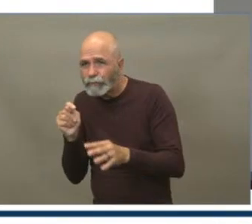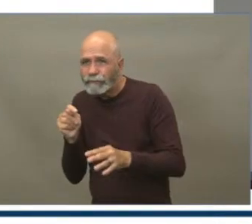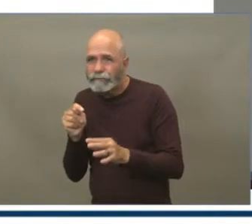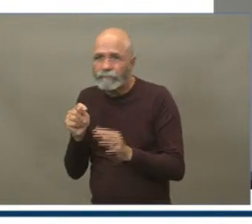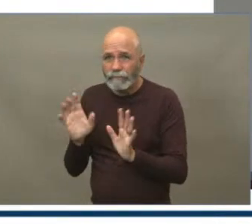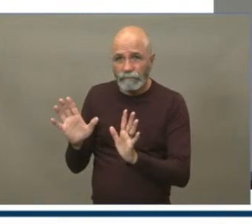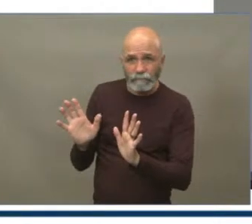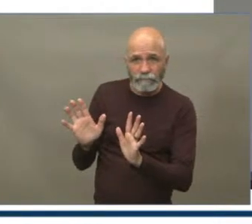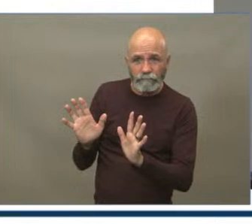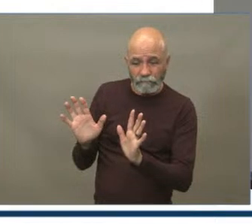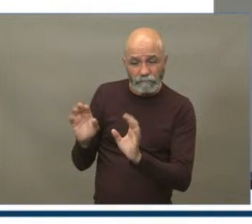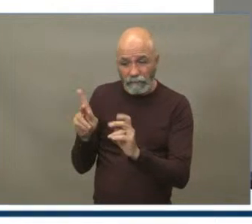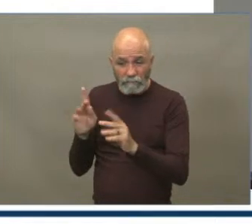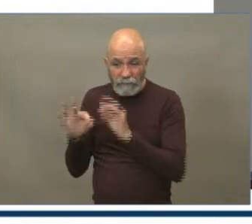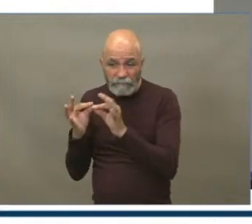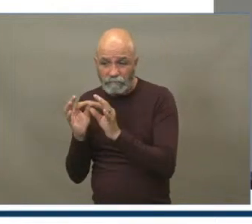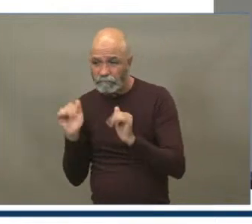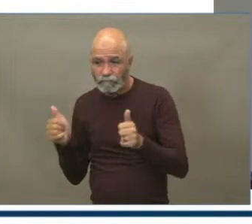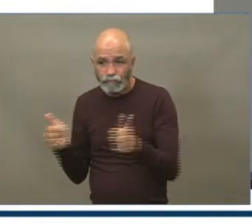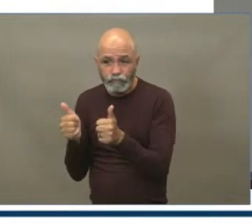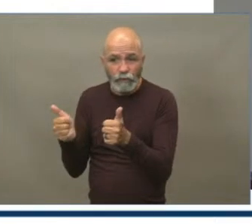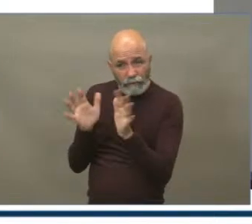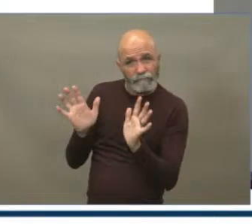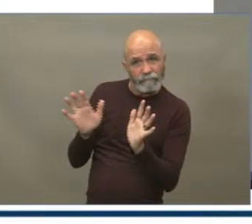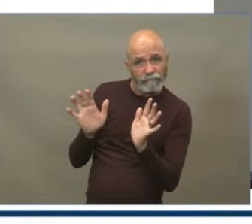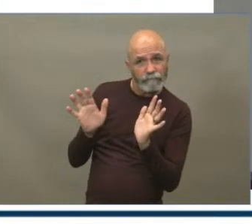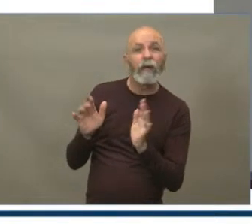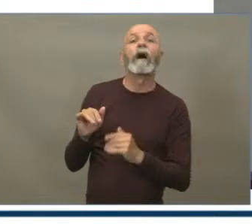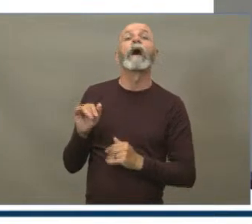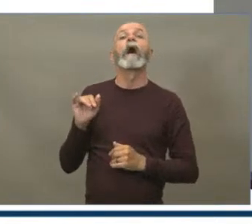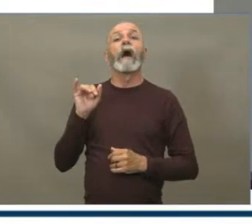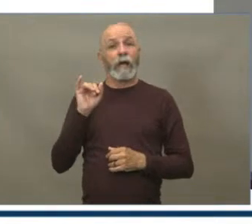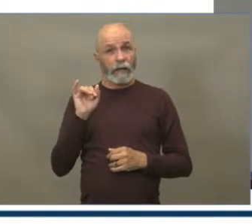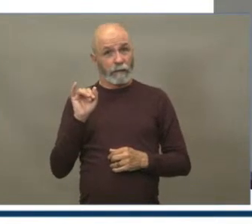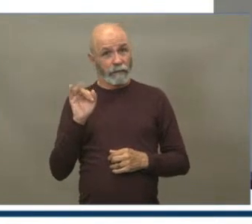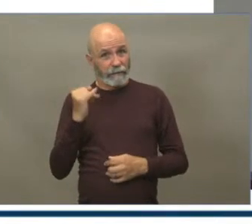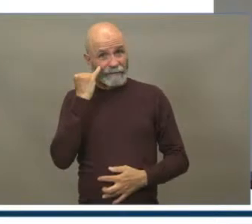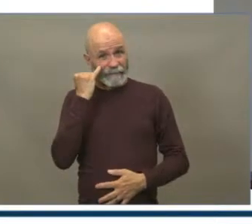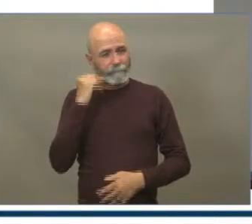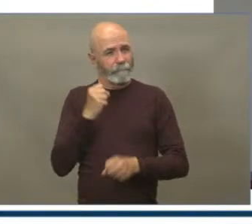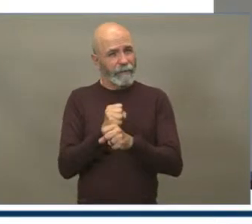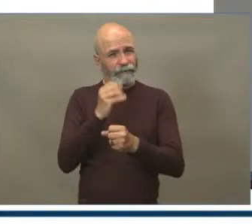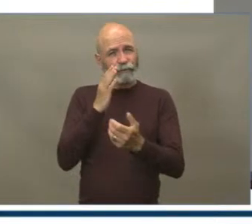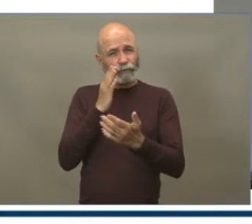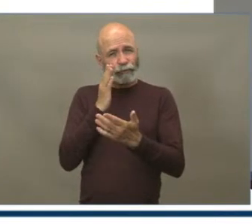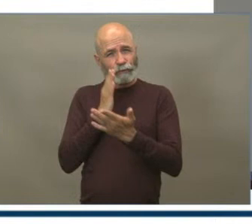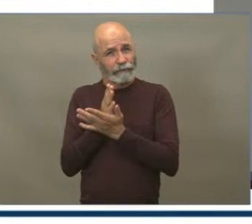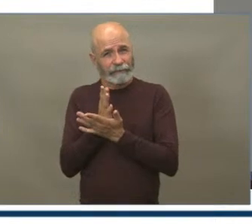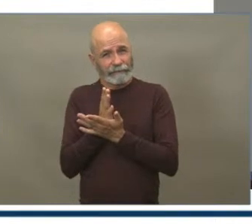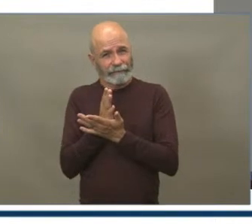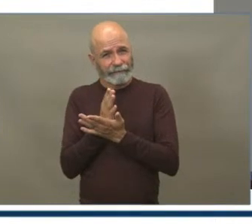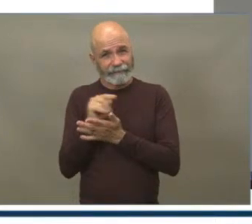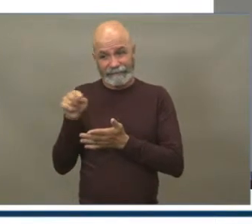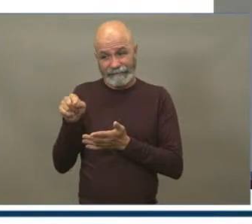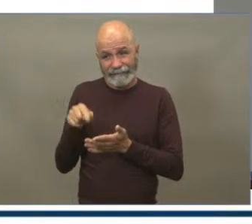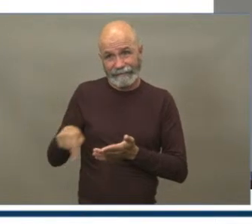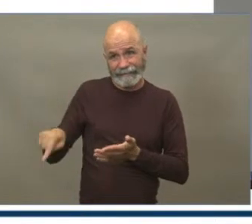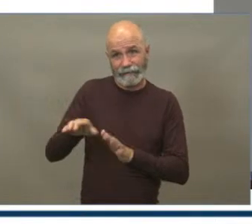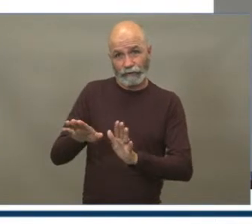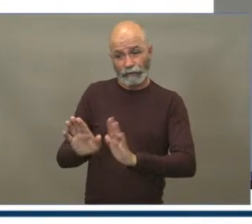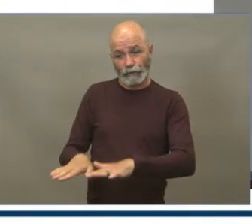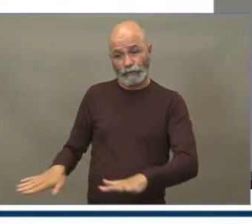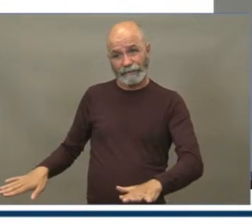working decreasing capacity. We're also working to make sure that that child care centers are supported with the